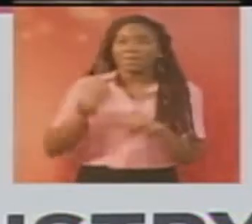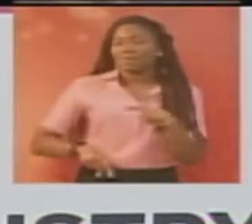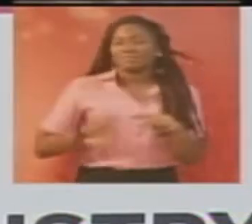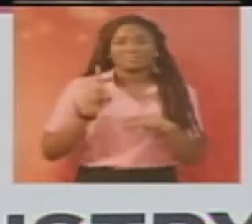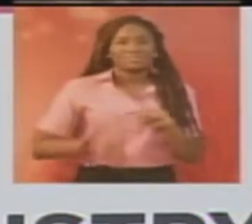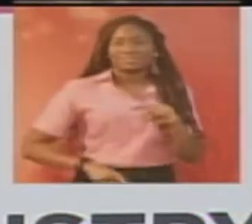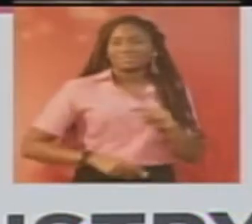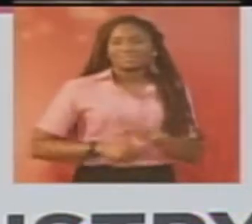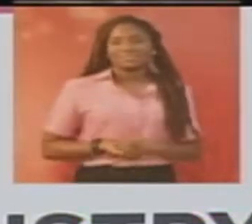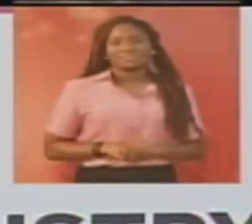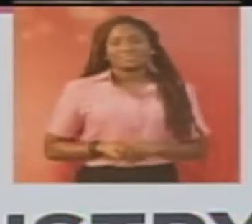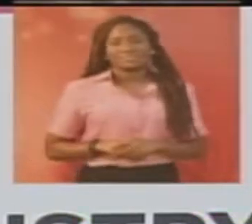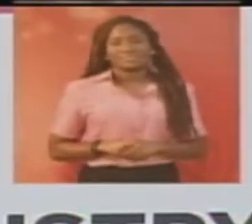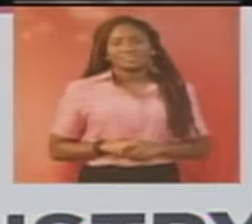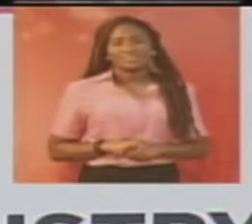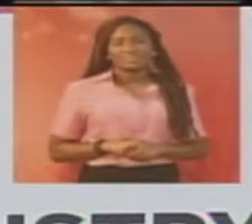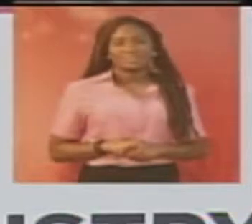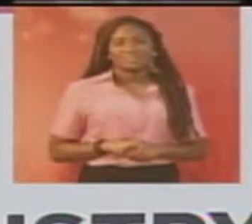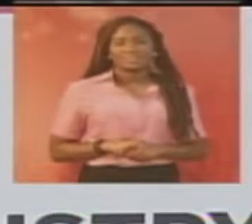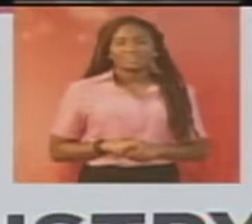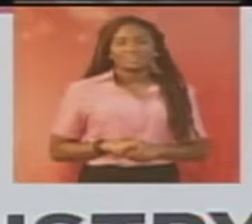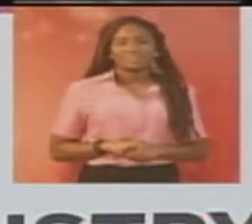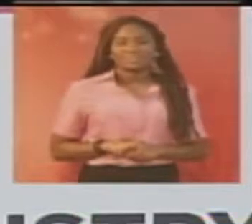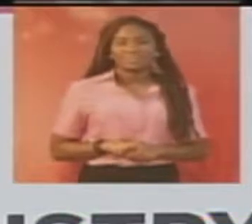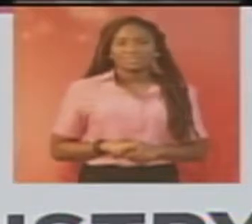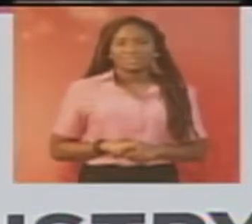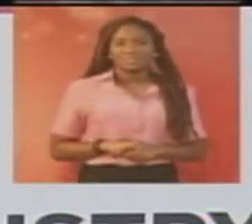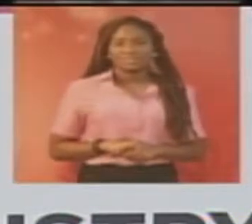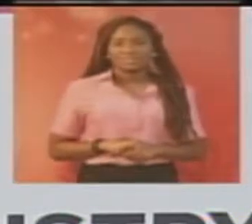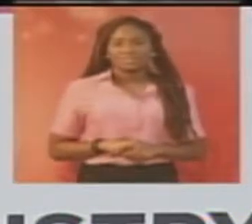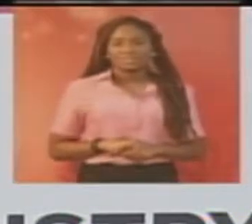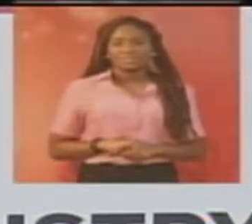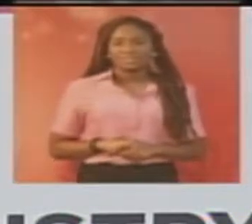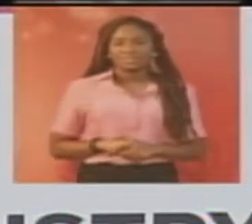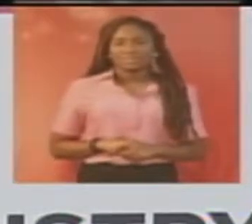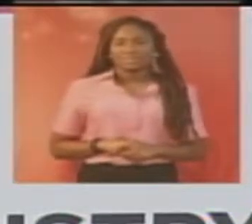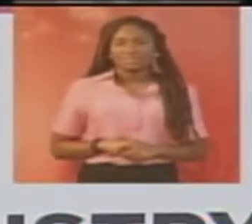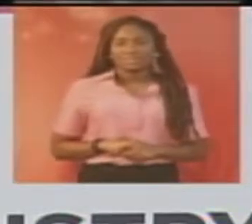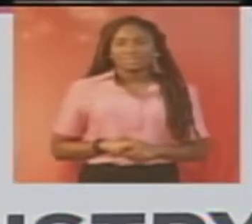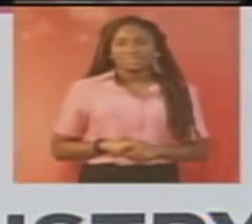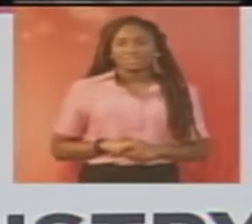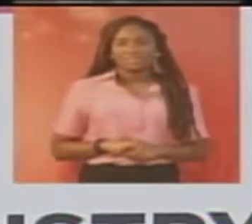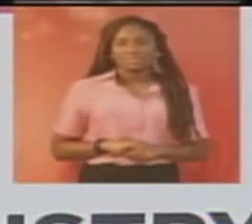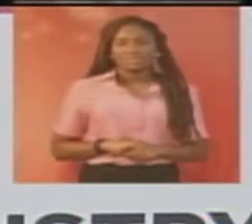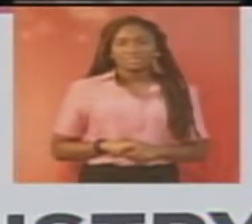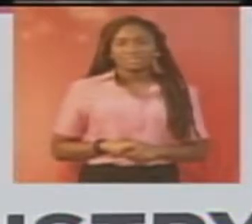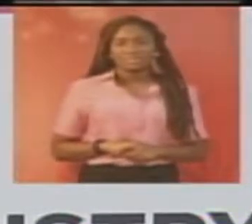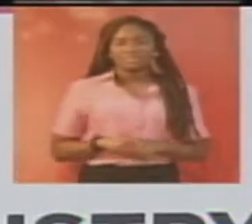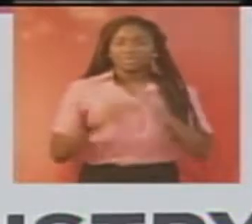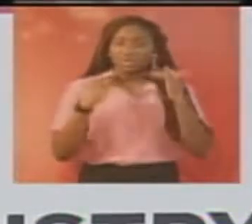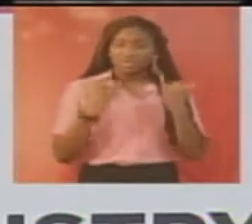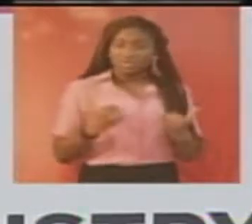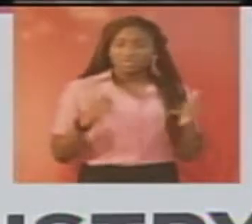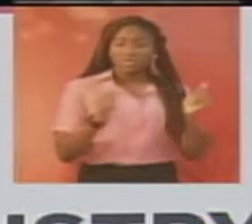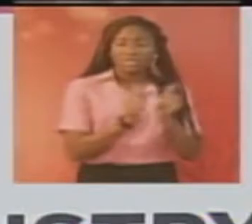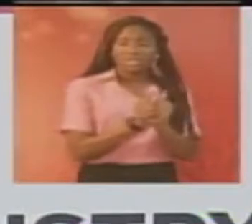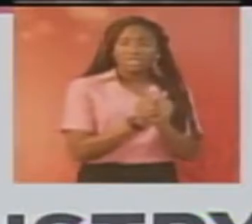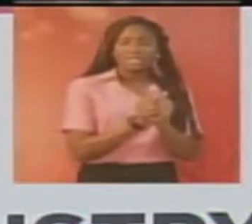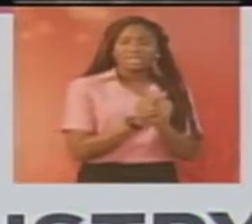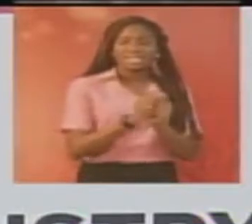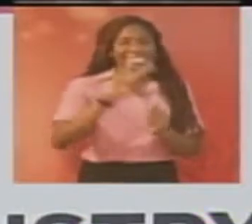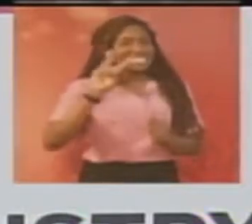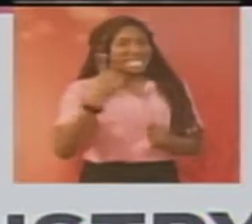above or none of the previously asked activities would apply or be relevant. With respect to the